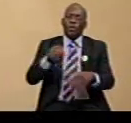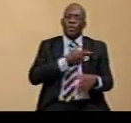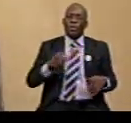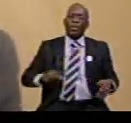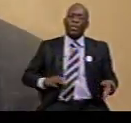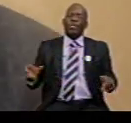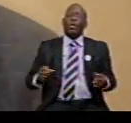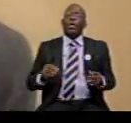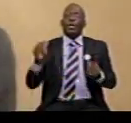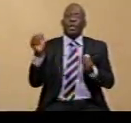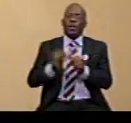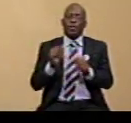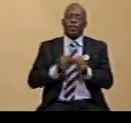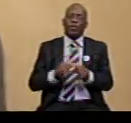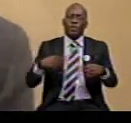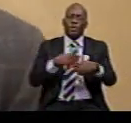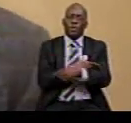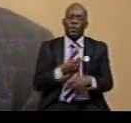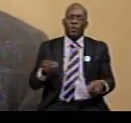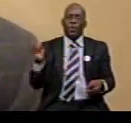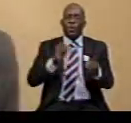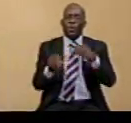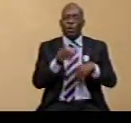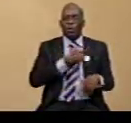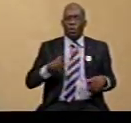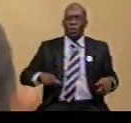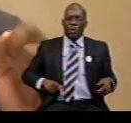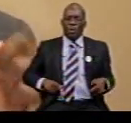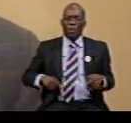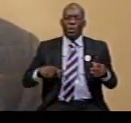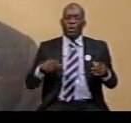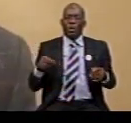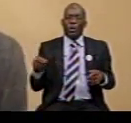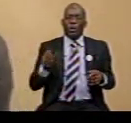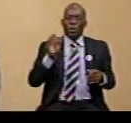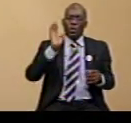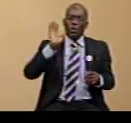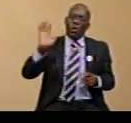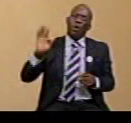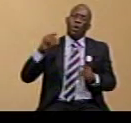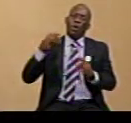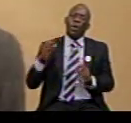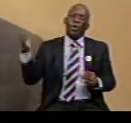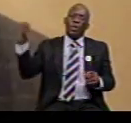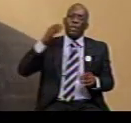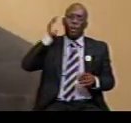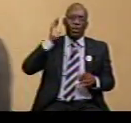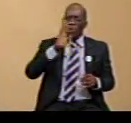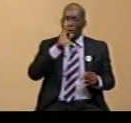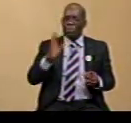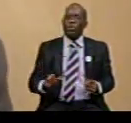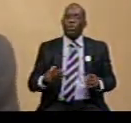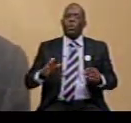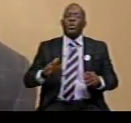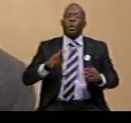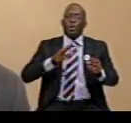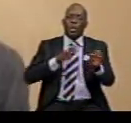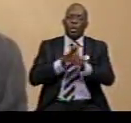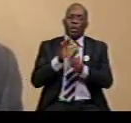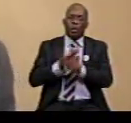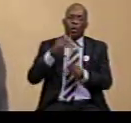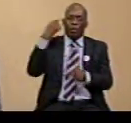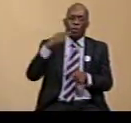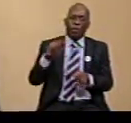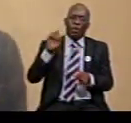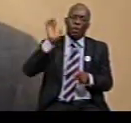of Jesus Christ. Oh Lord, they will not abandon the faith. Your grace will be sufficient for the persecuted church. Release